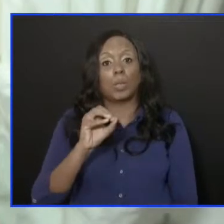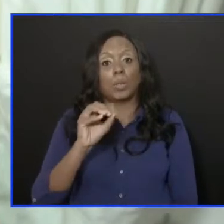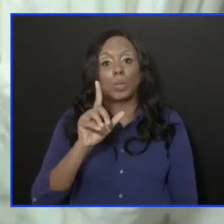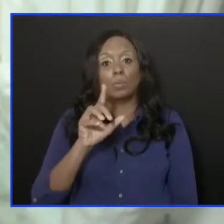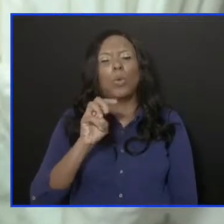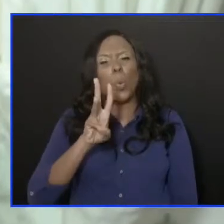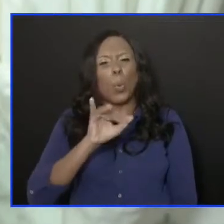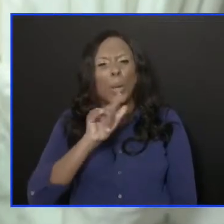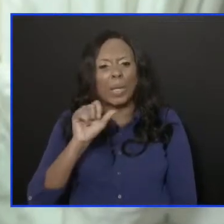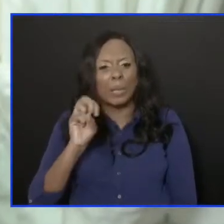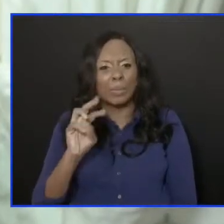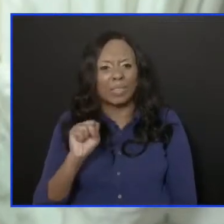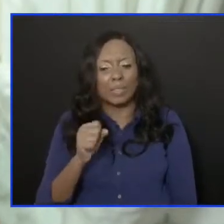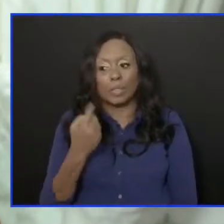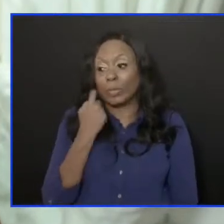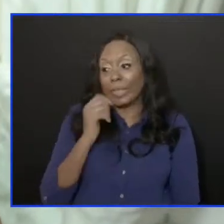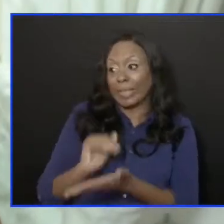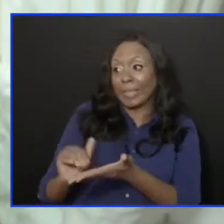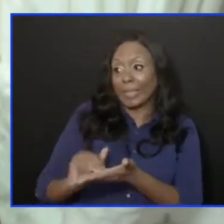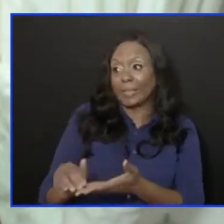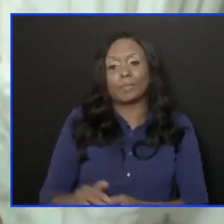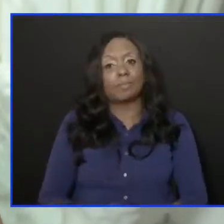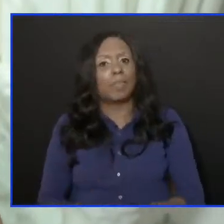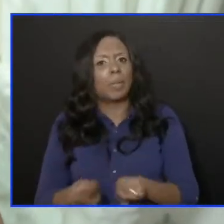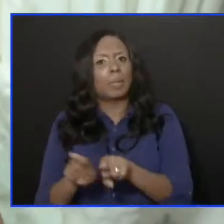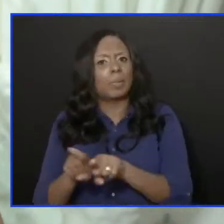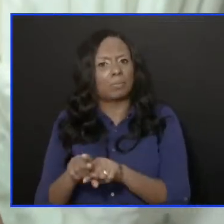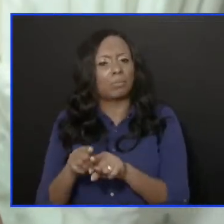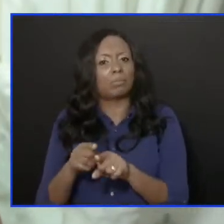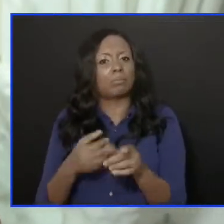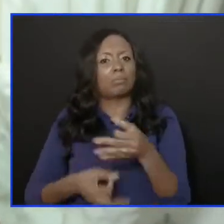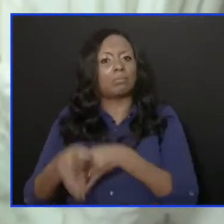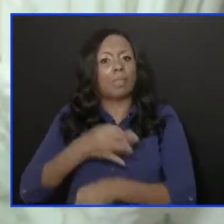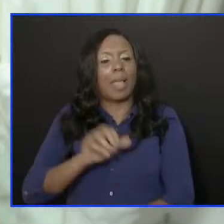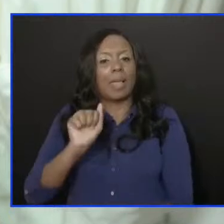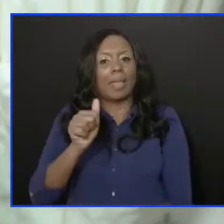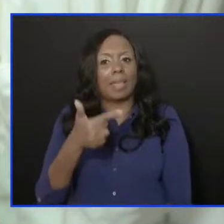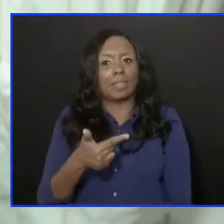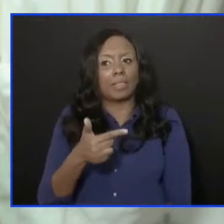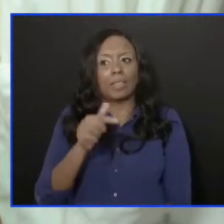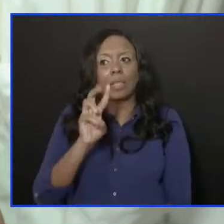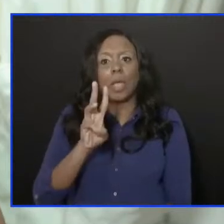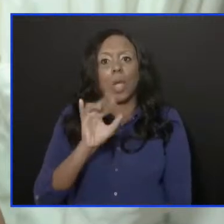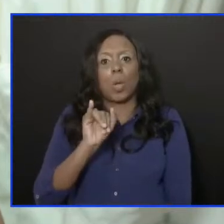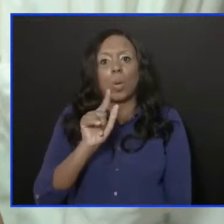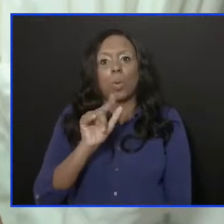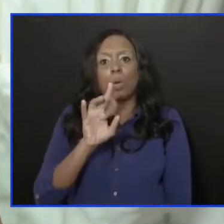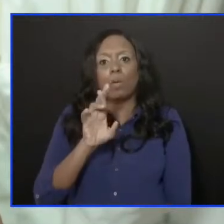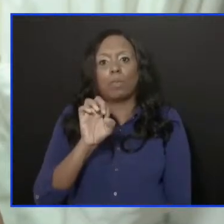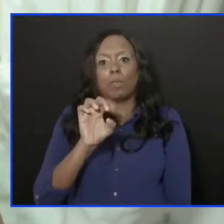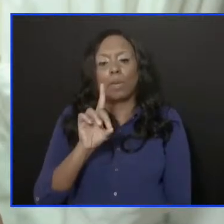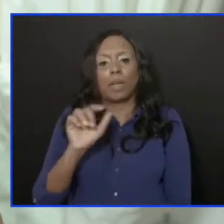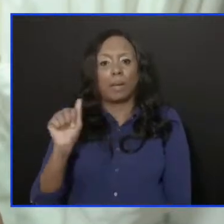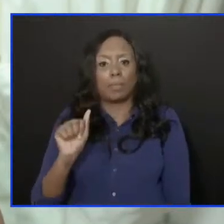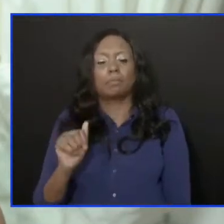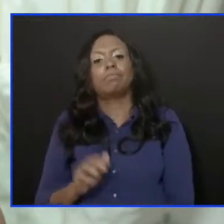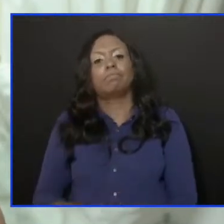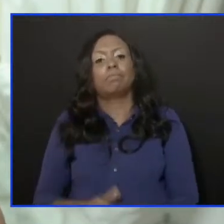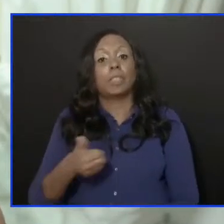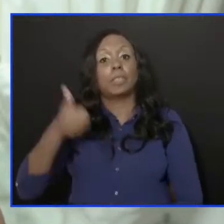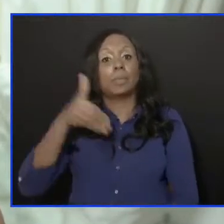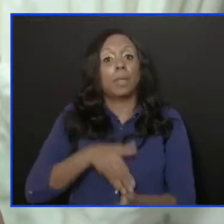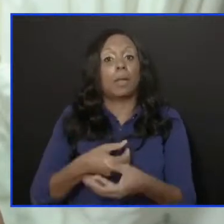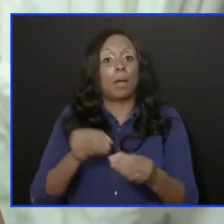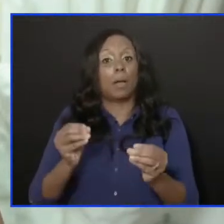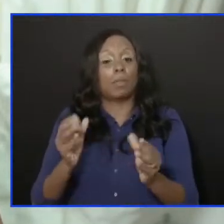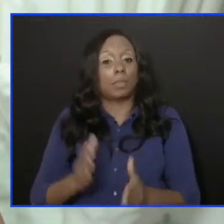Dr. Linda Williams, who had to leave us a little early. We were also joined by the Acting Attorney General, the Honourable Wilfred Abrams, the Chief Medical Officer,